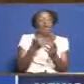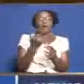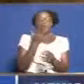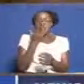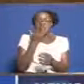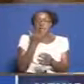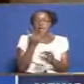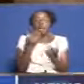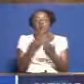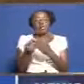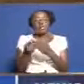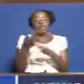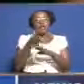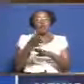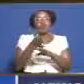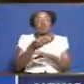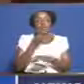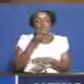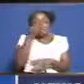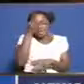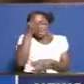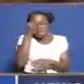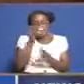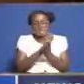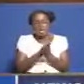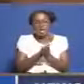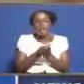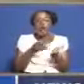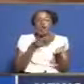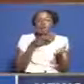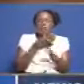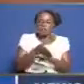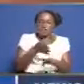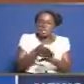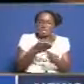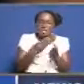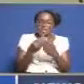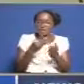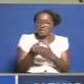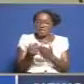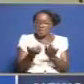obtaining money by false pretense, forgery, and money laundering,